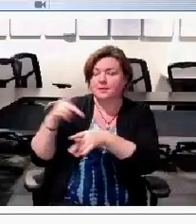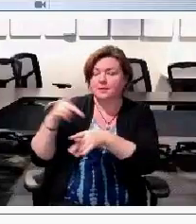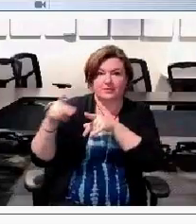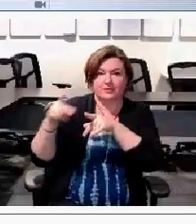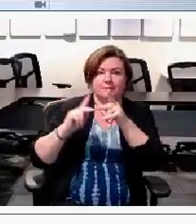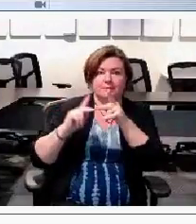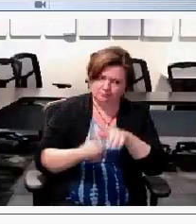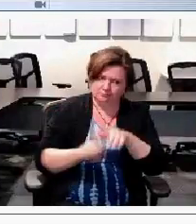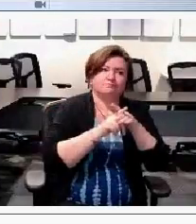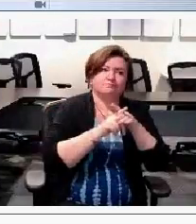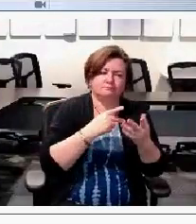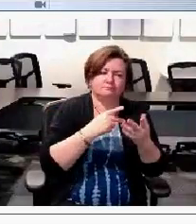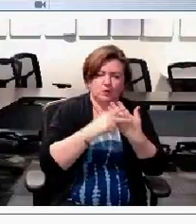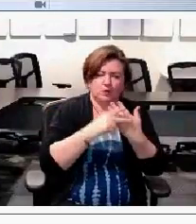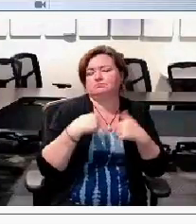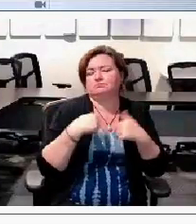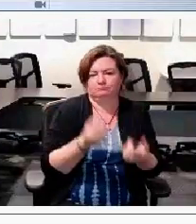in our program.